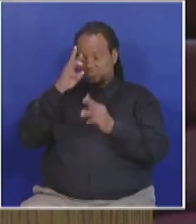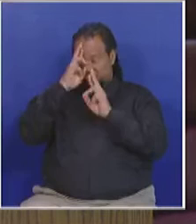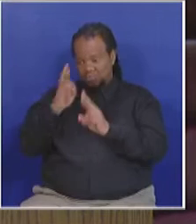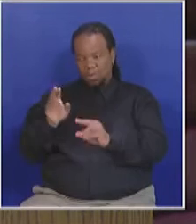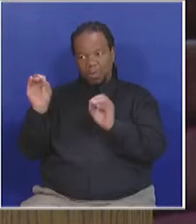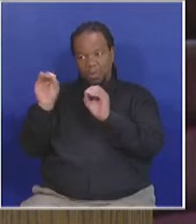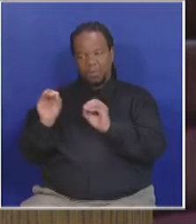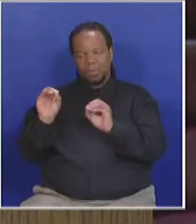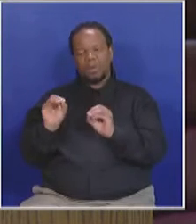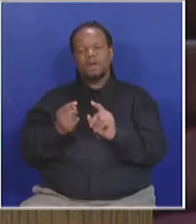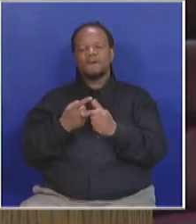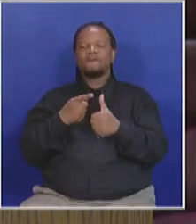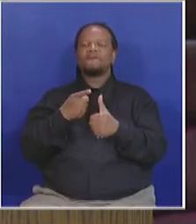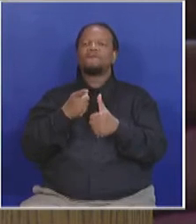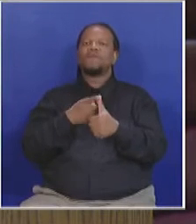Firstly,